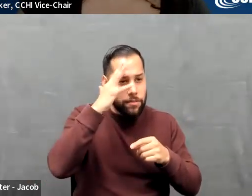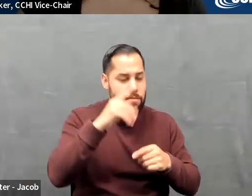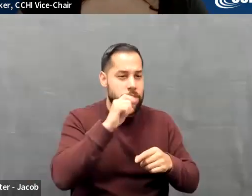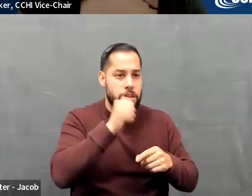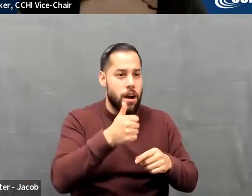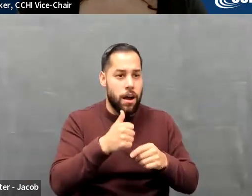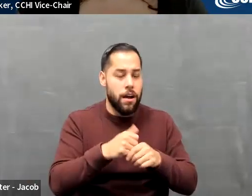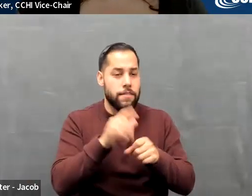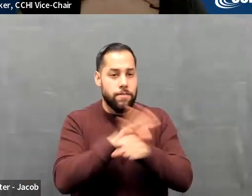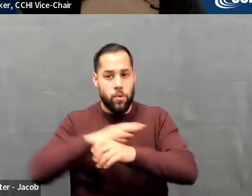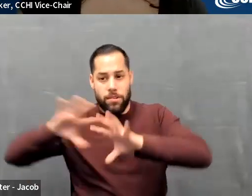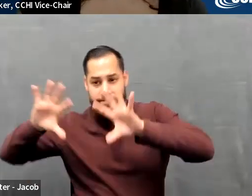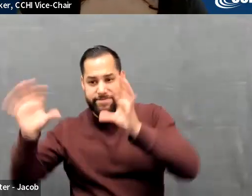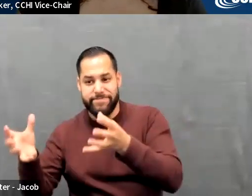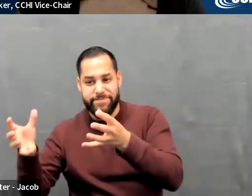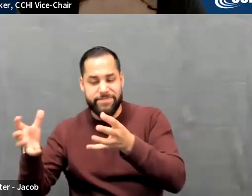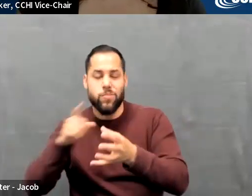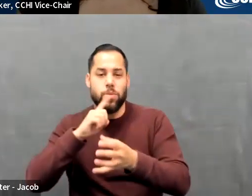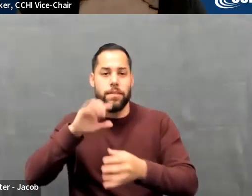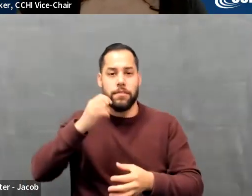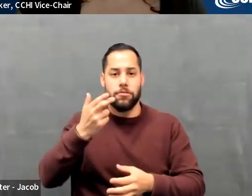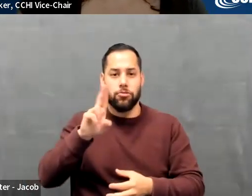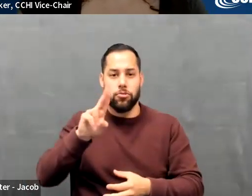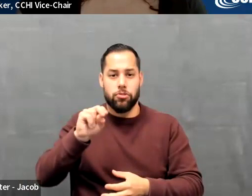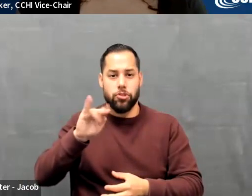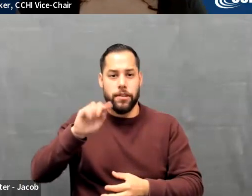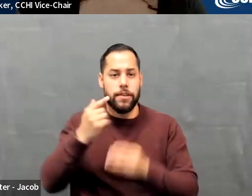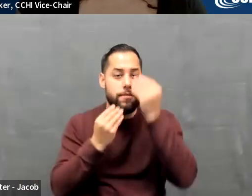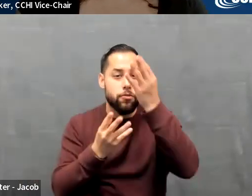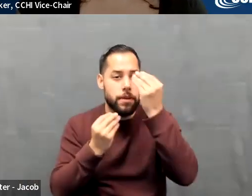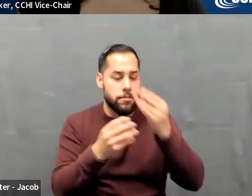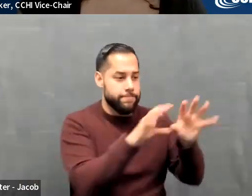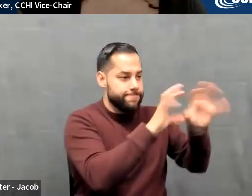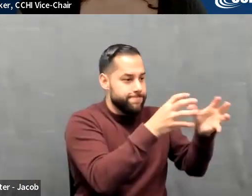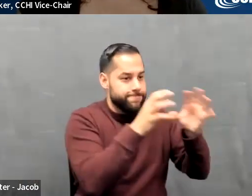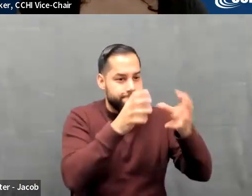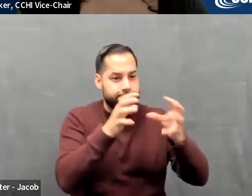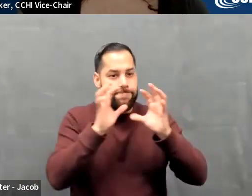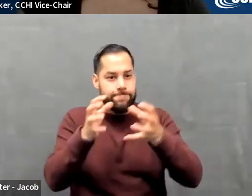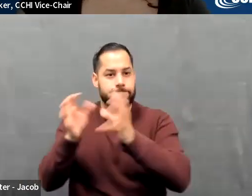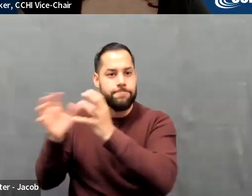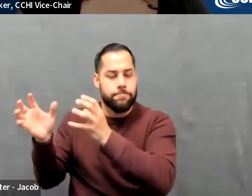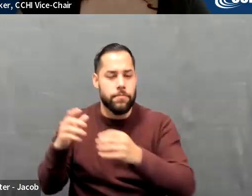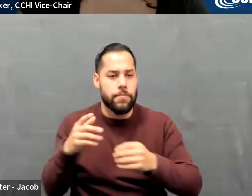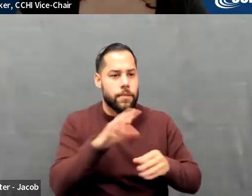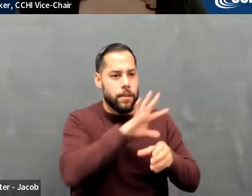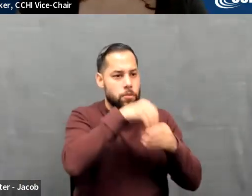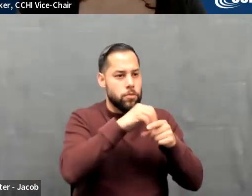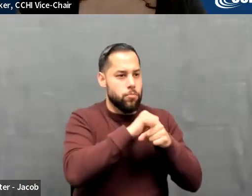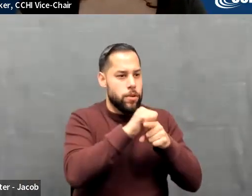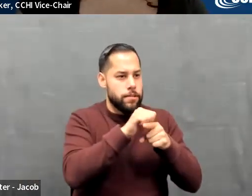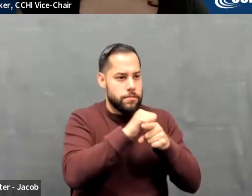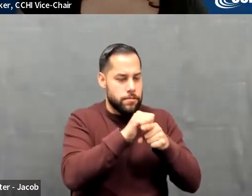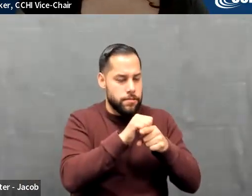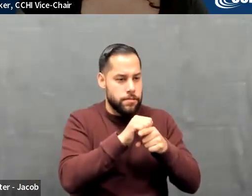you're learning it in chunks. You're chunking the information and including the practices in between the chunks of information.